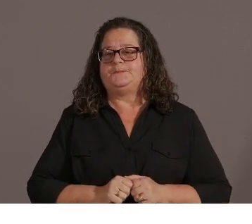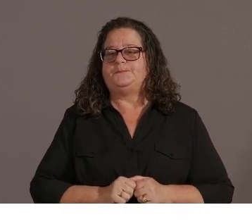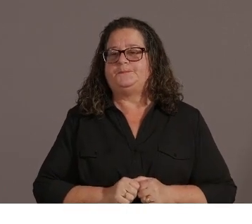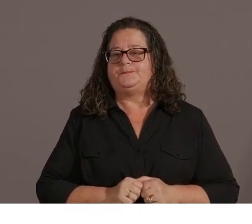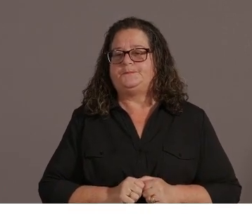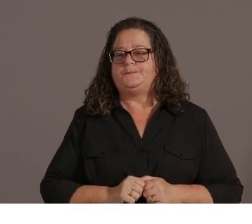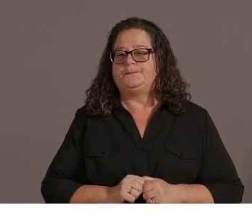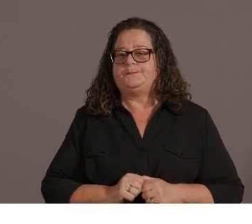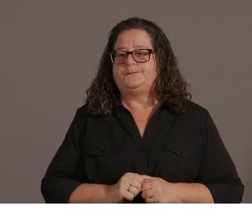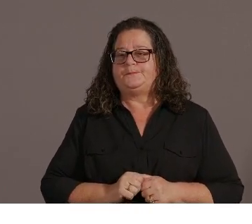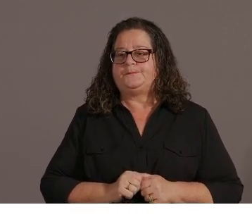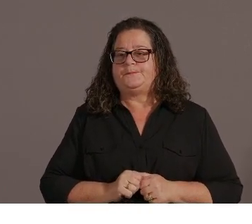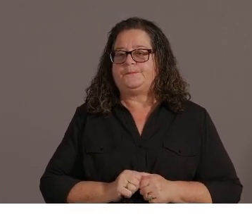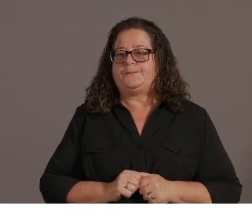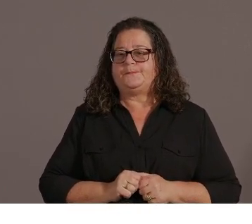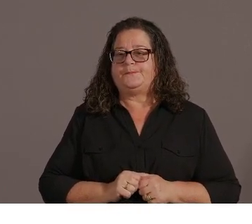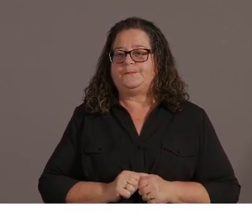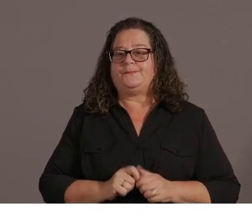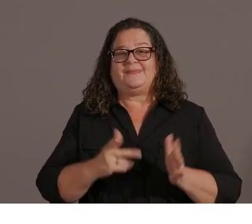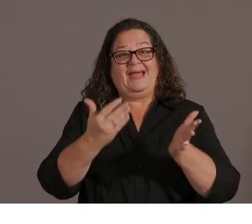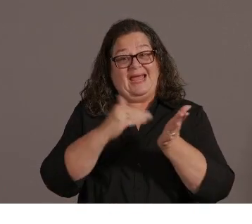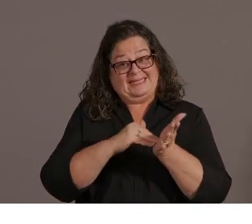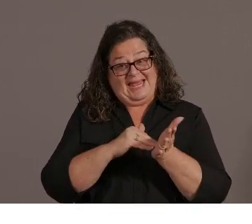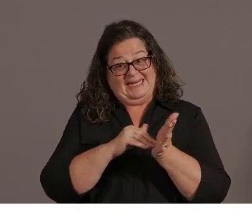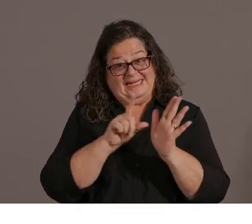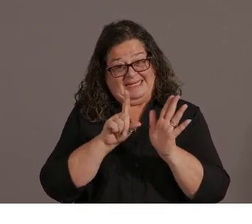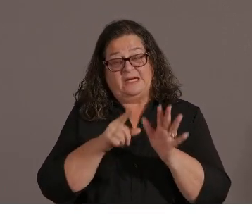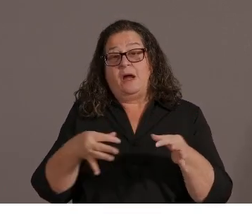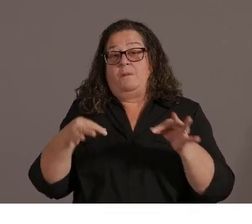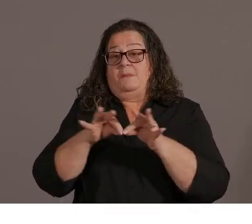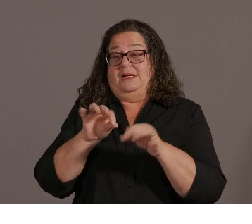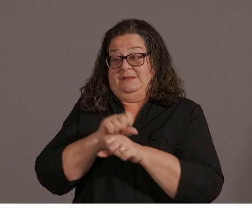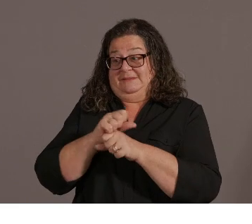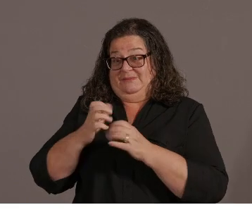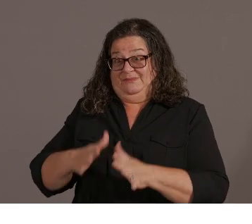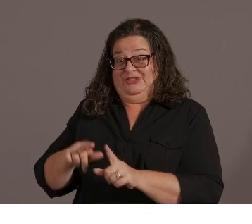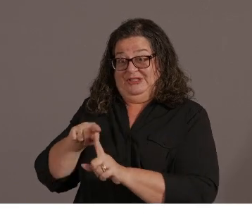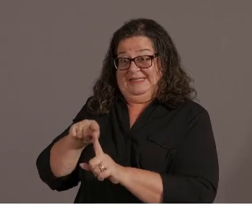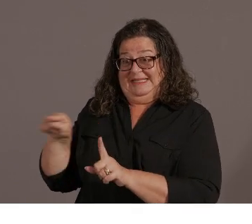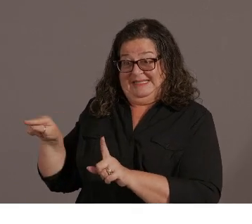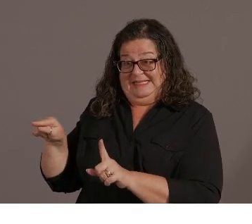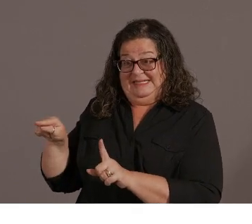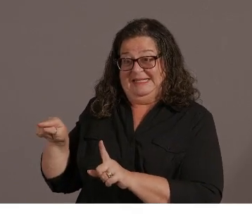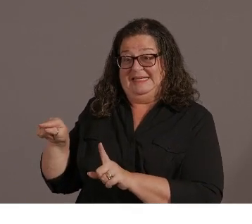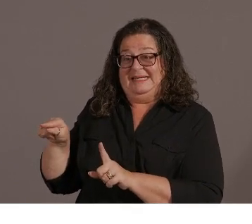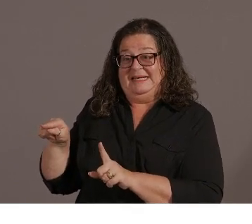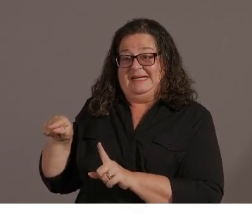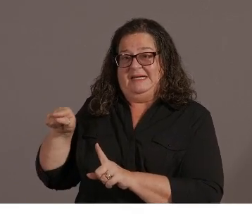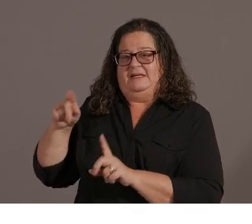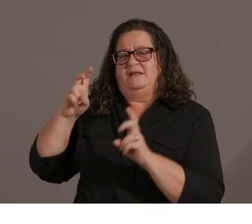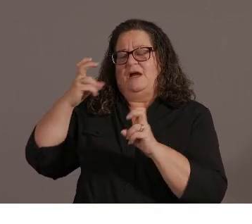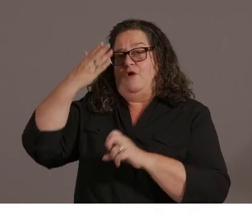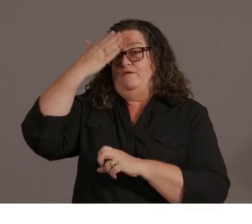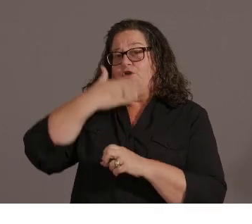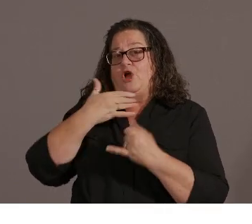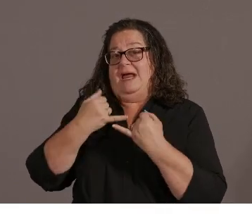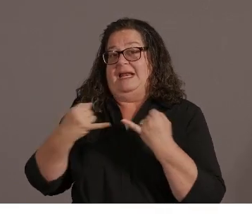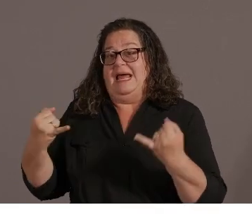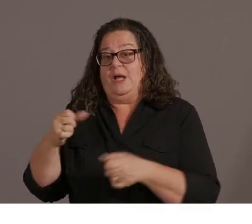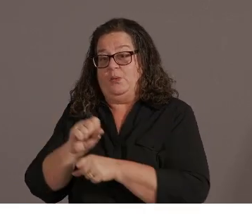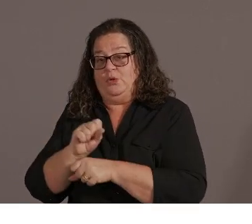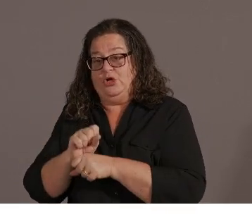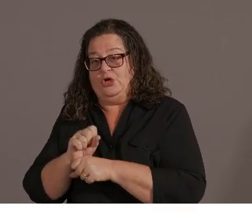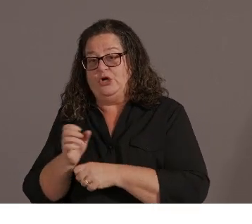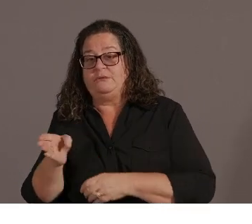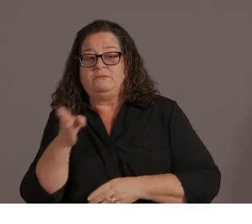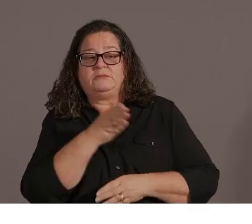And so again, there's frontline essential workers and then there's essential workers. And both of these are defined by ACIP. Those